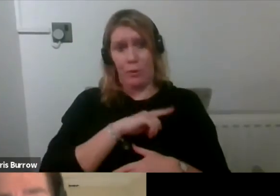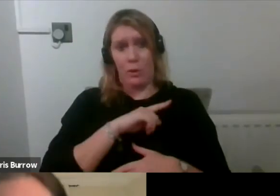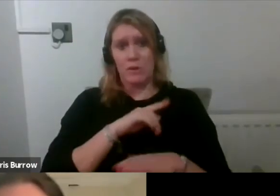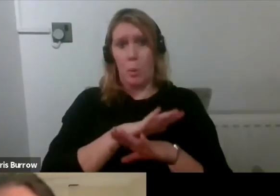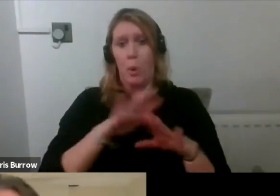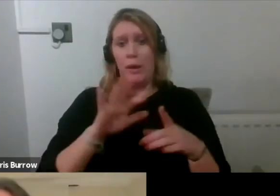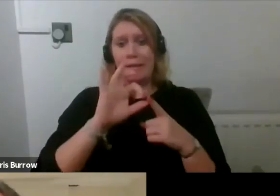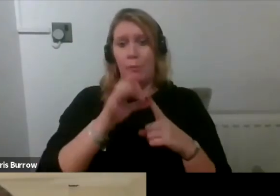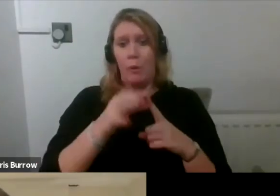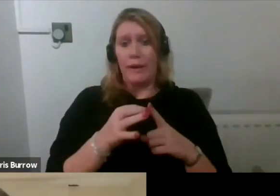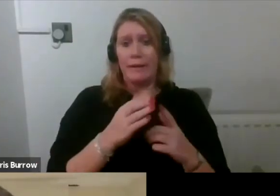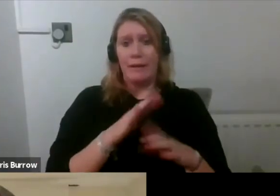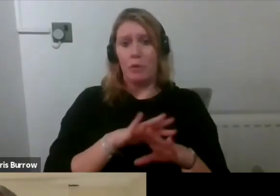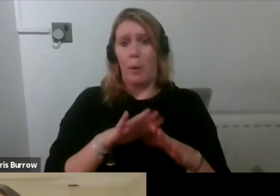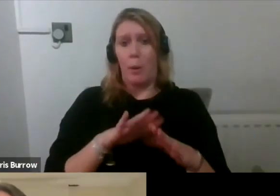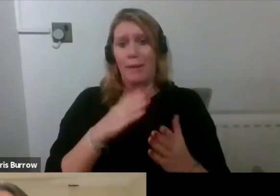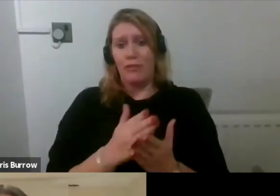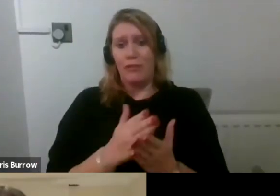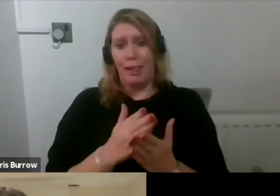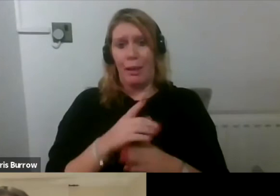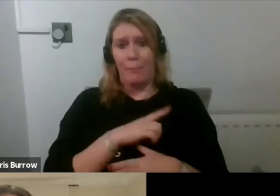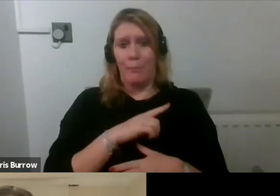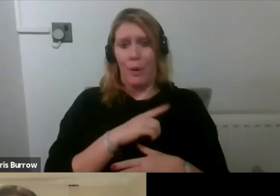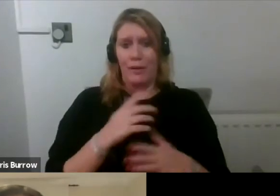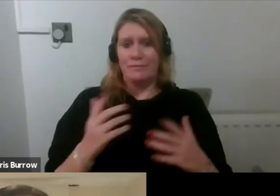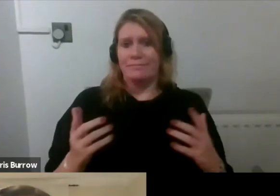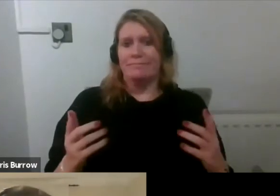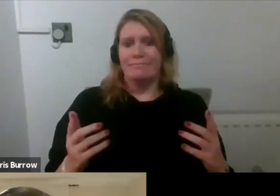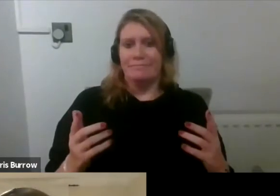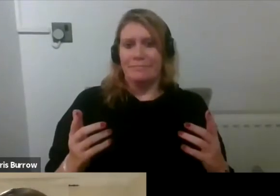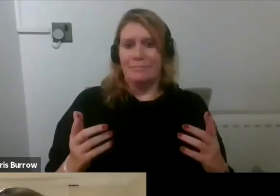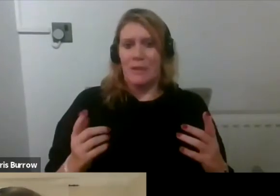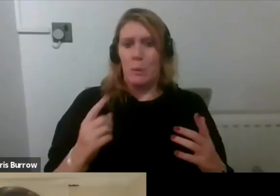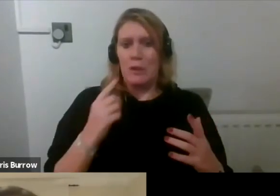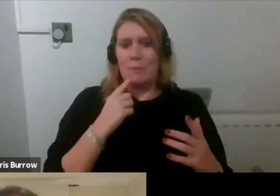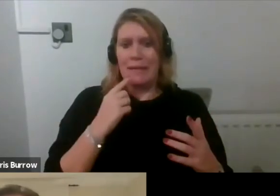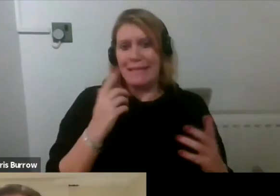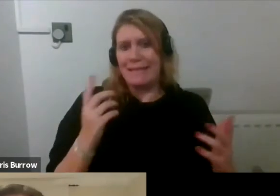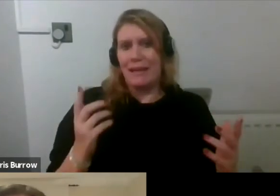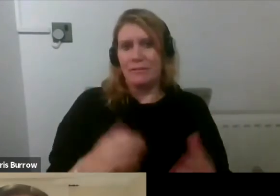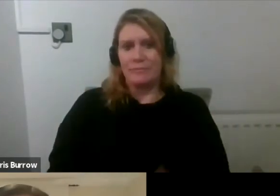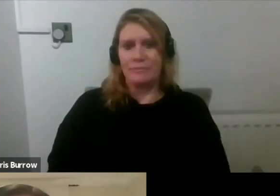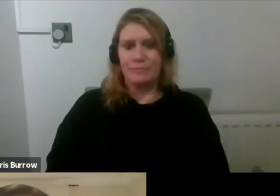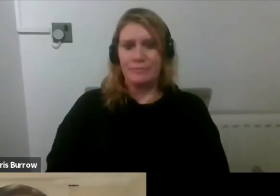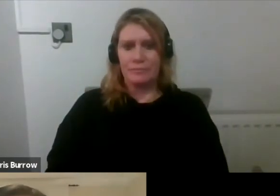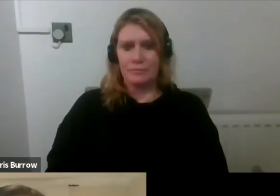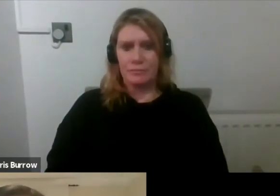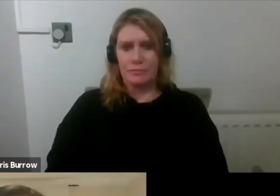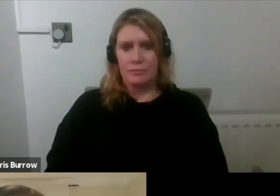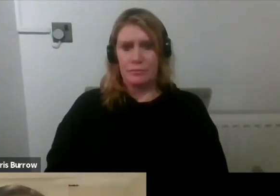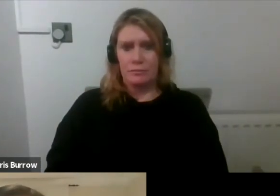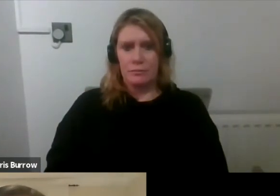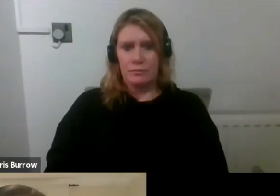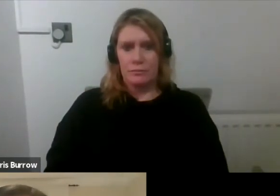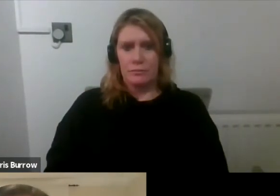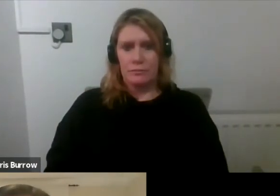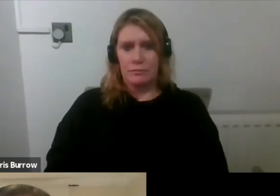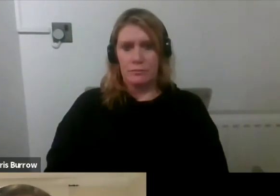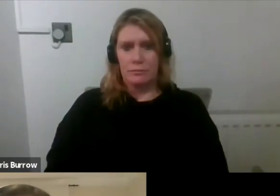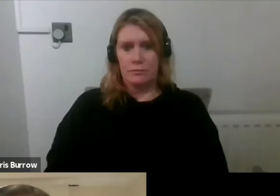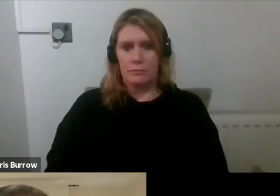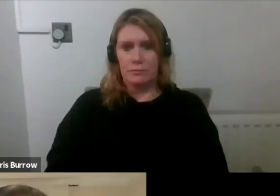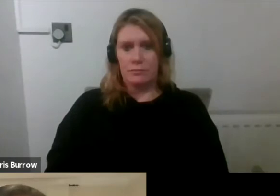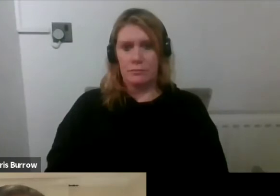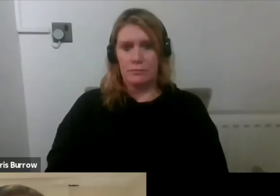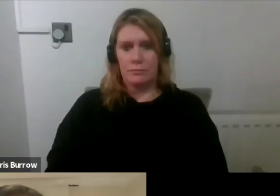it not being real? If you've done something about Dan, and it would have been a lot easier. We certainly haven't admitted till tonight that